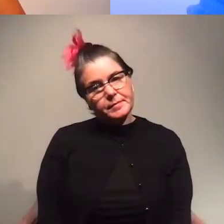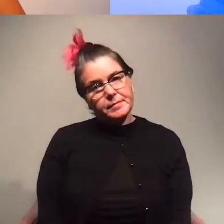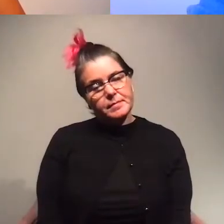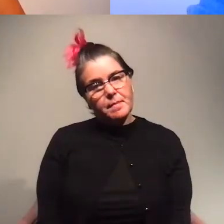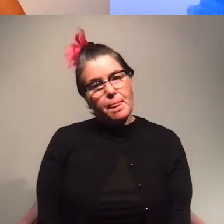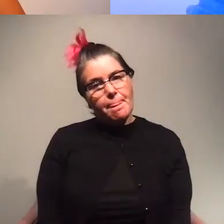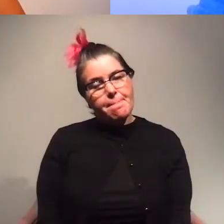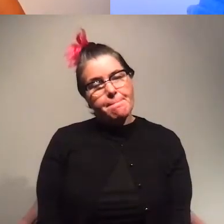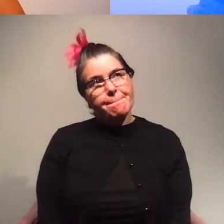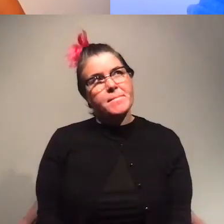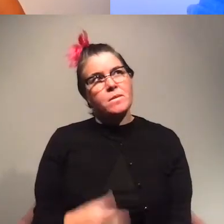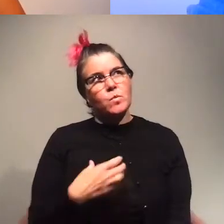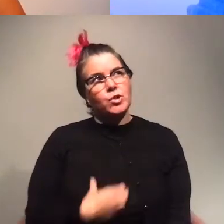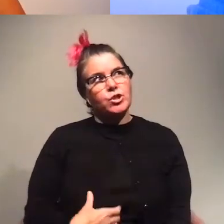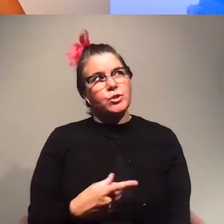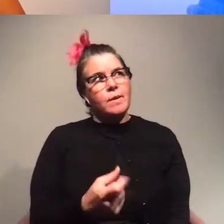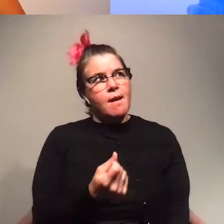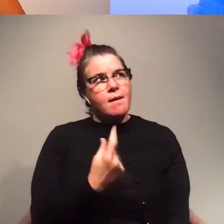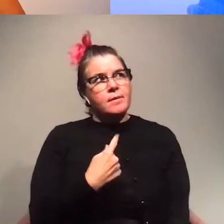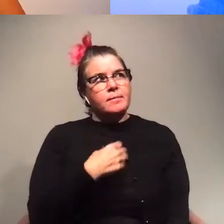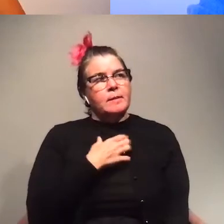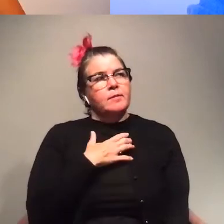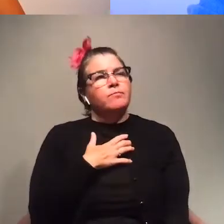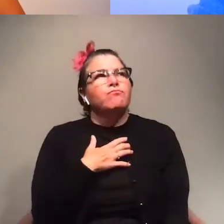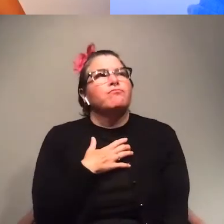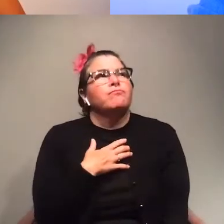Wish I'd been asked.